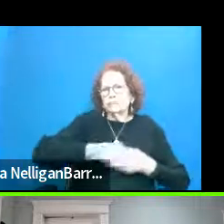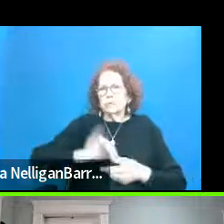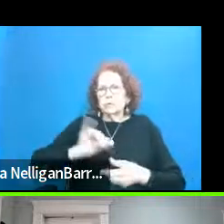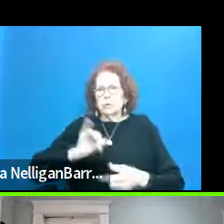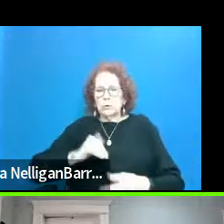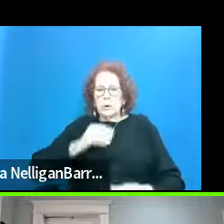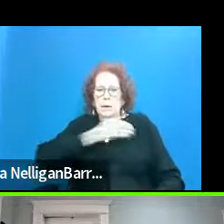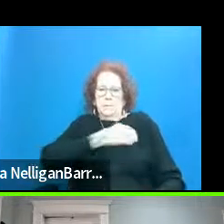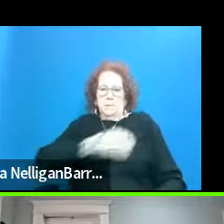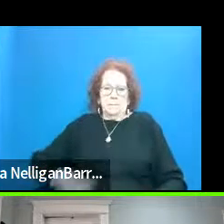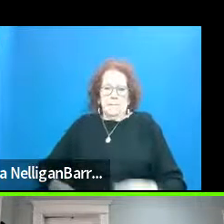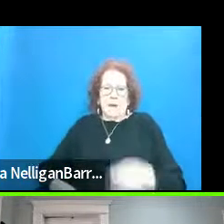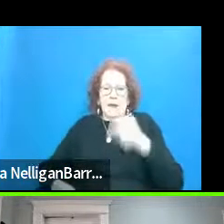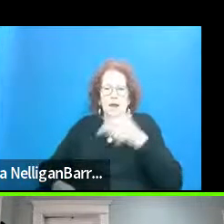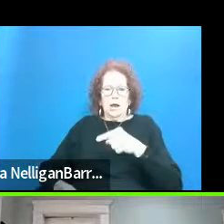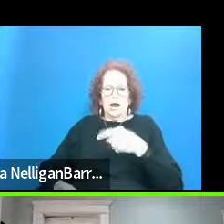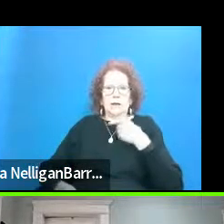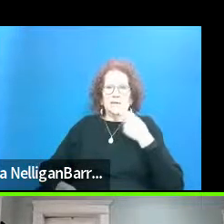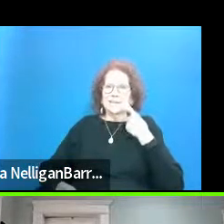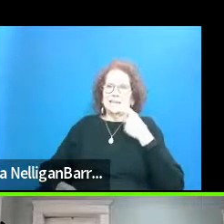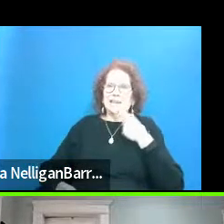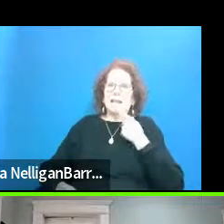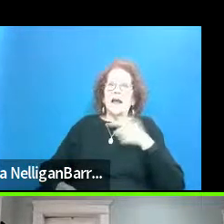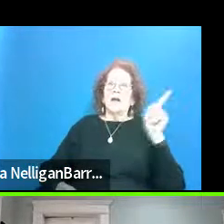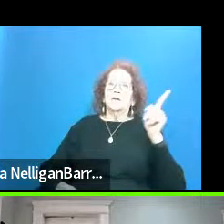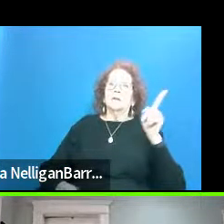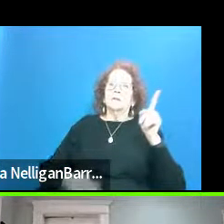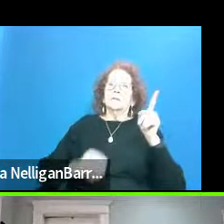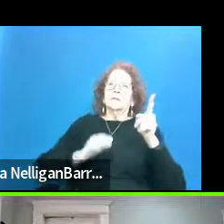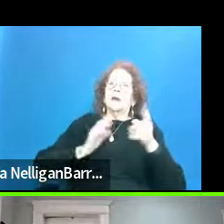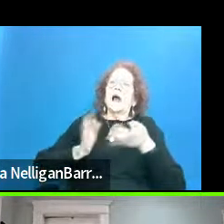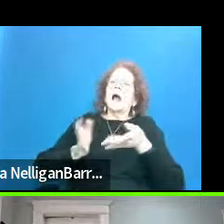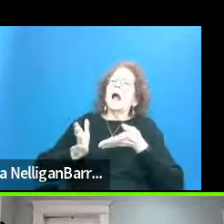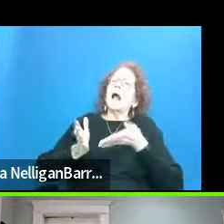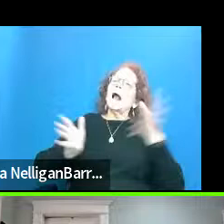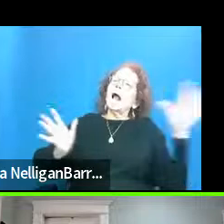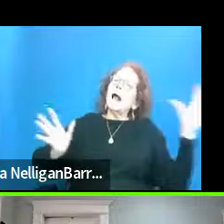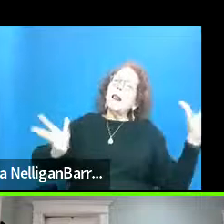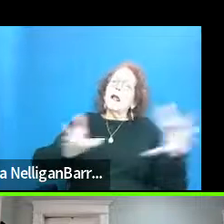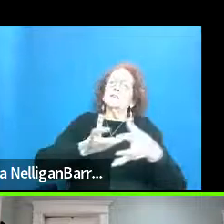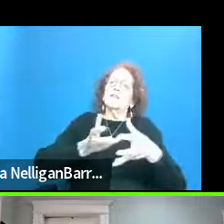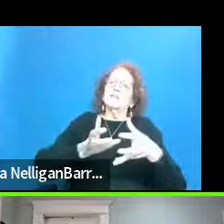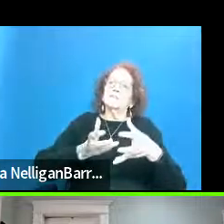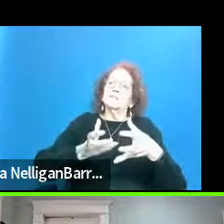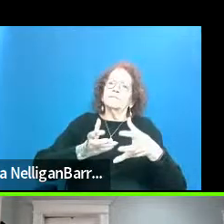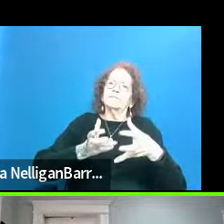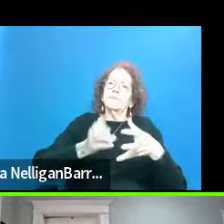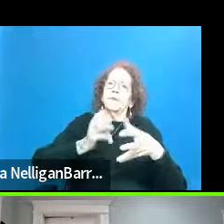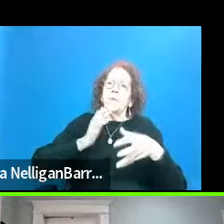part of this effort, and we'll be getting a work session on that in the month of May.